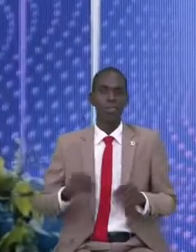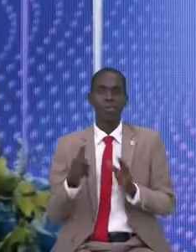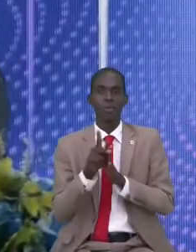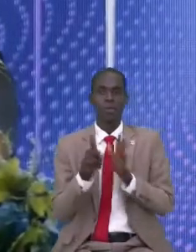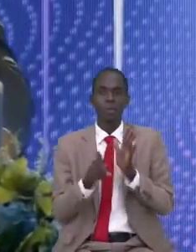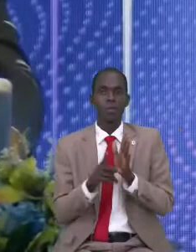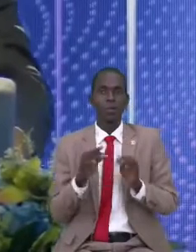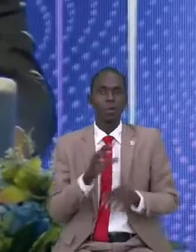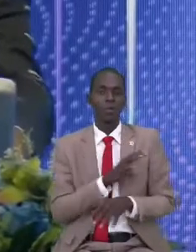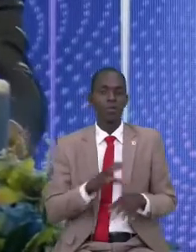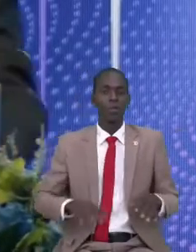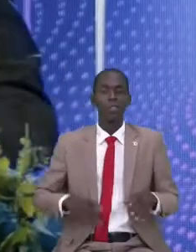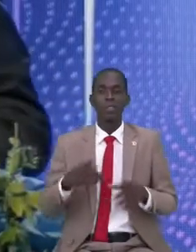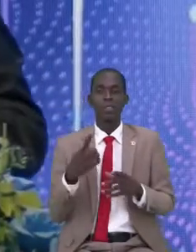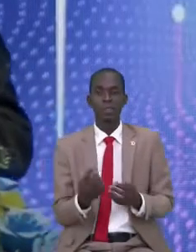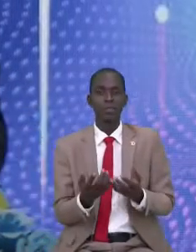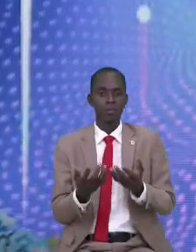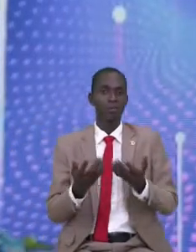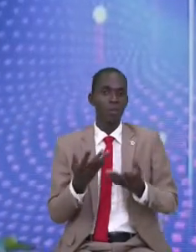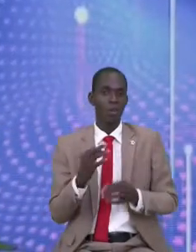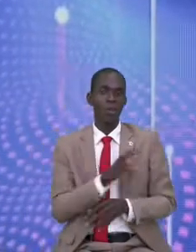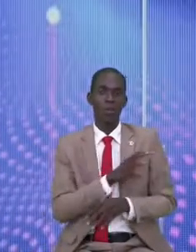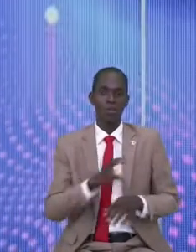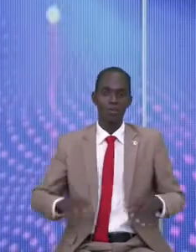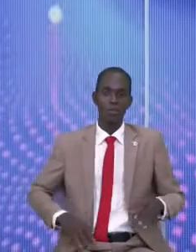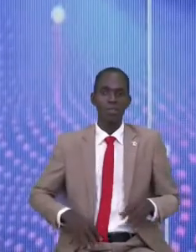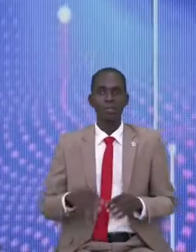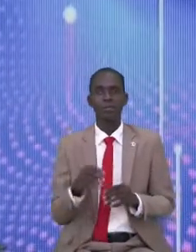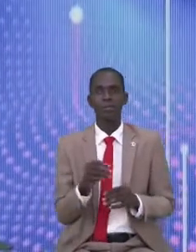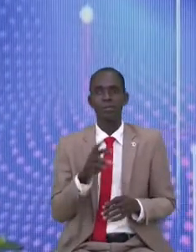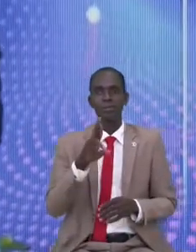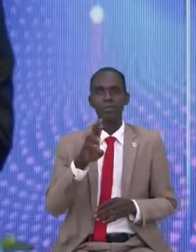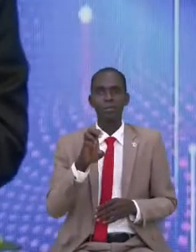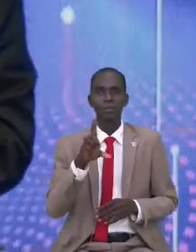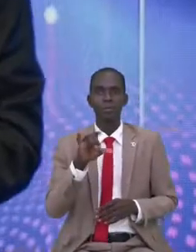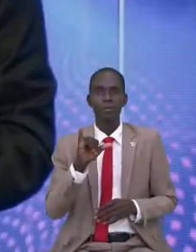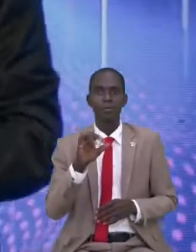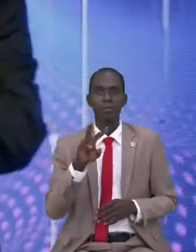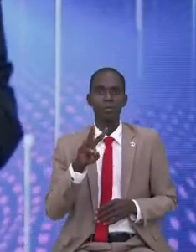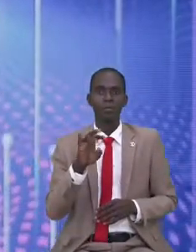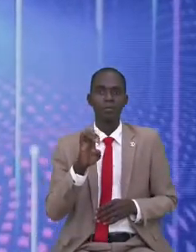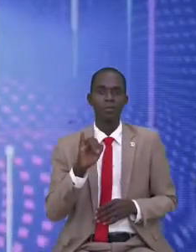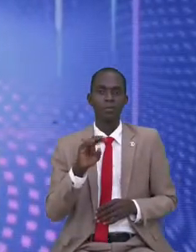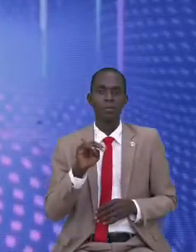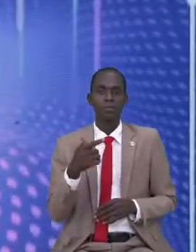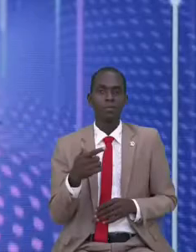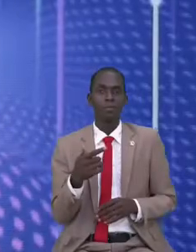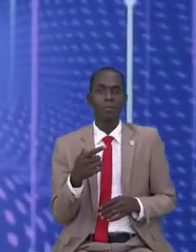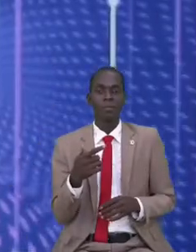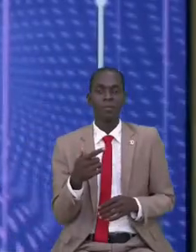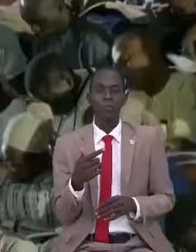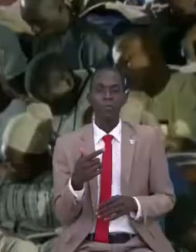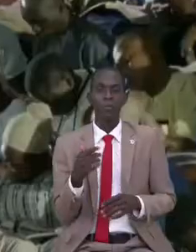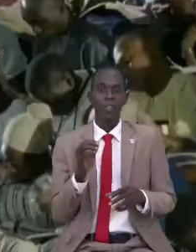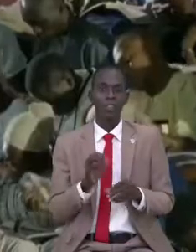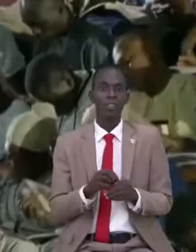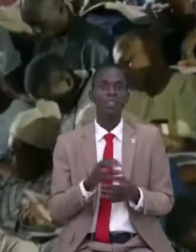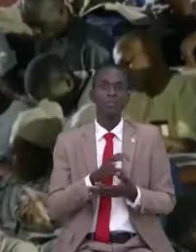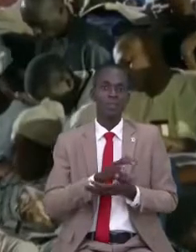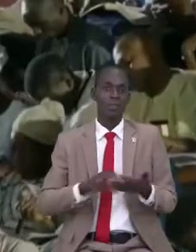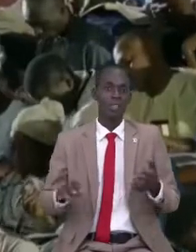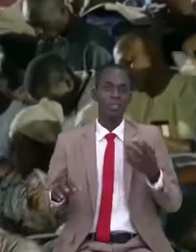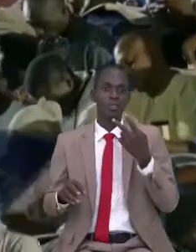the desire of Christ. Look at Galatians chapter 6. I'm reading from verse 2 there. In verse 2, bear